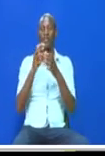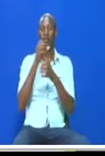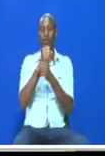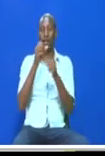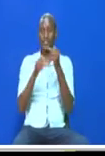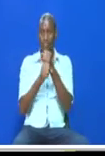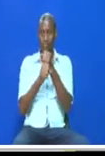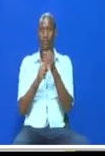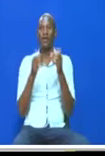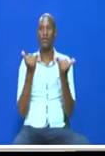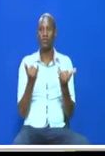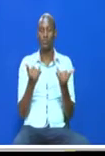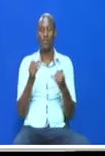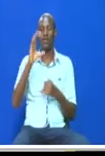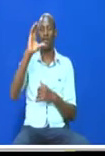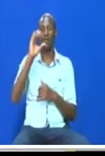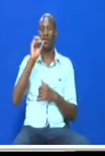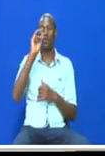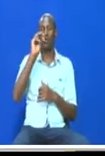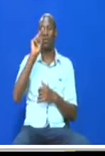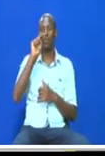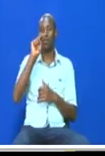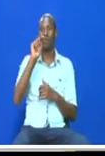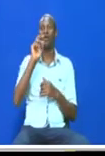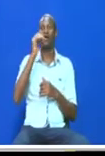subtopic common eye defects.